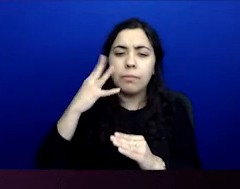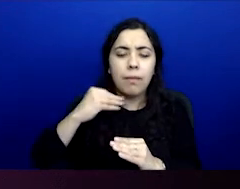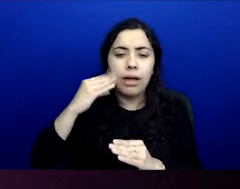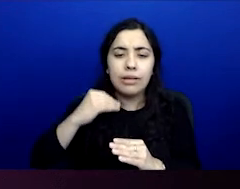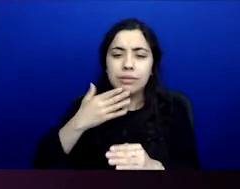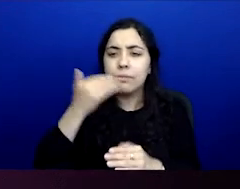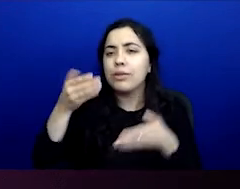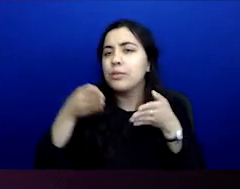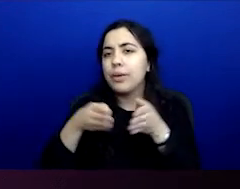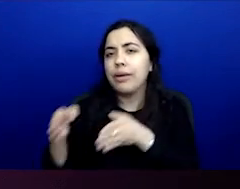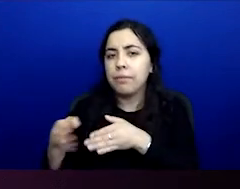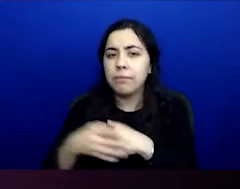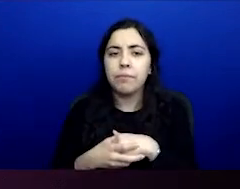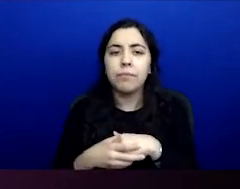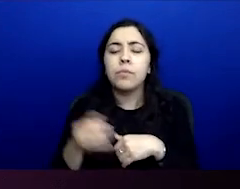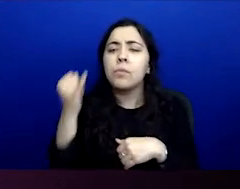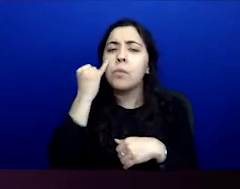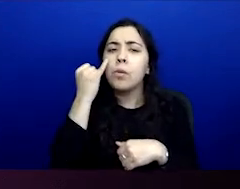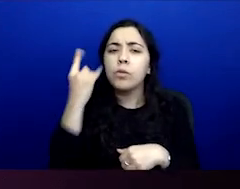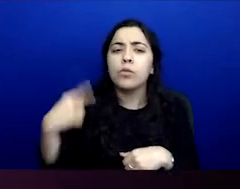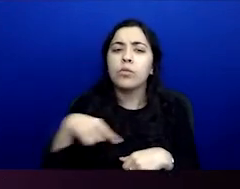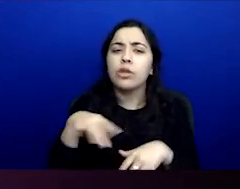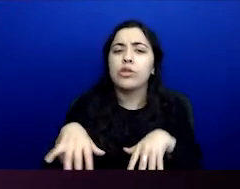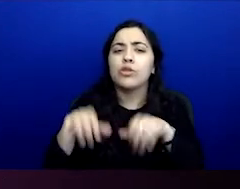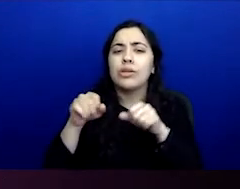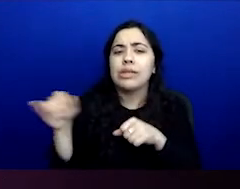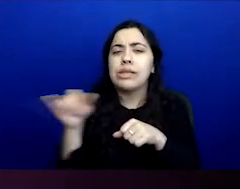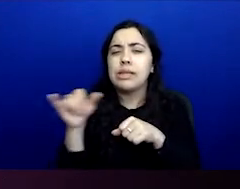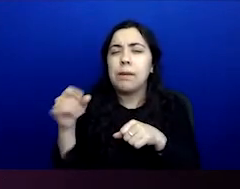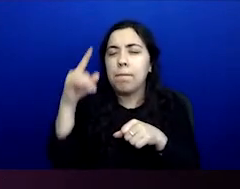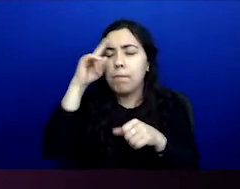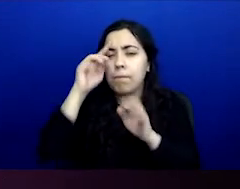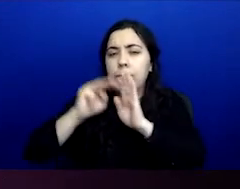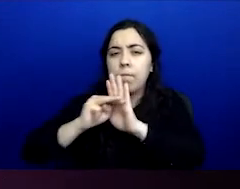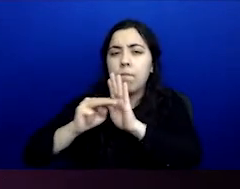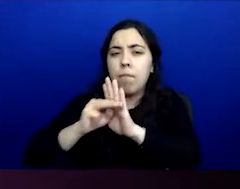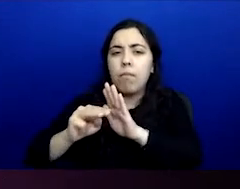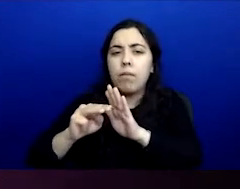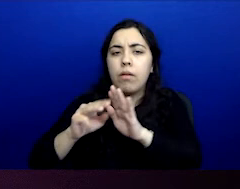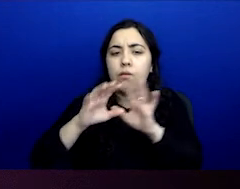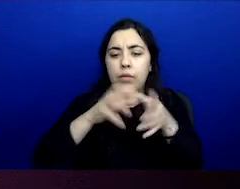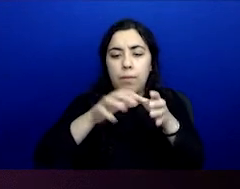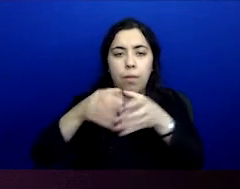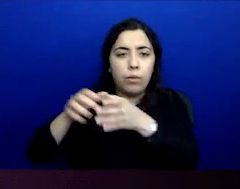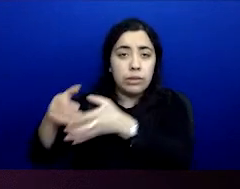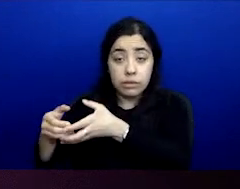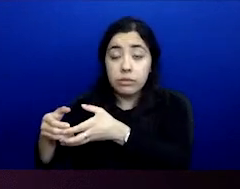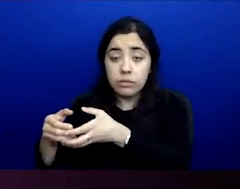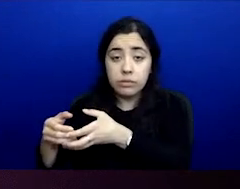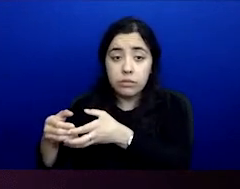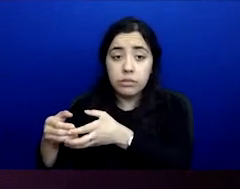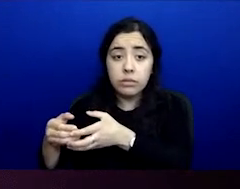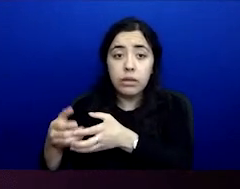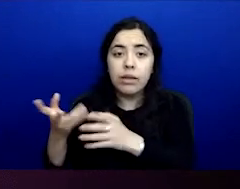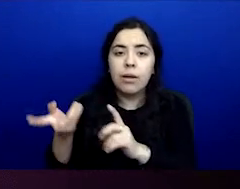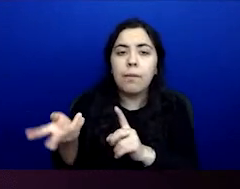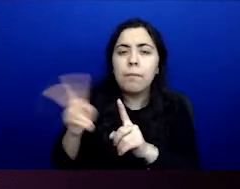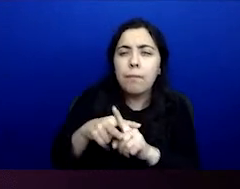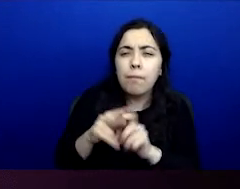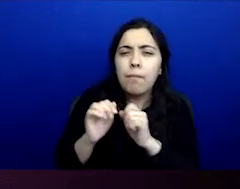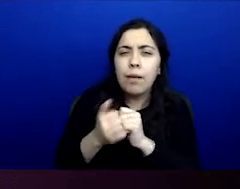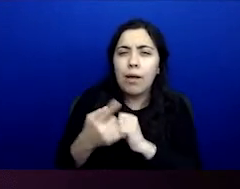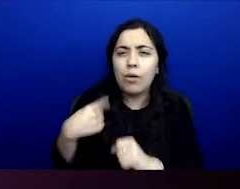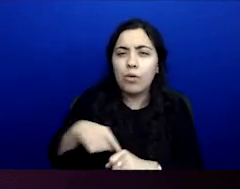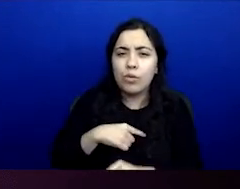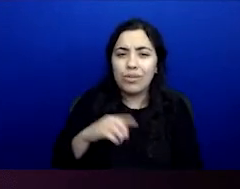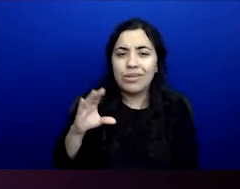way. So what if we took the same kind of mental model of components, but we applied it to how we